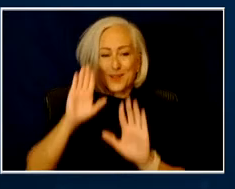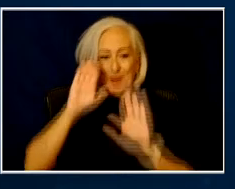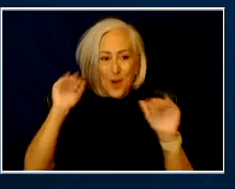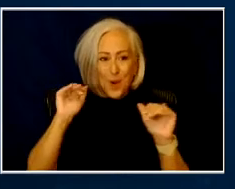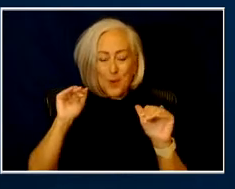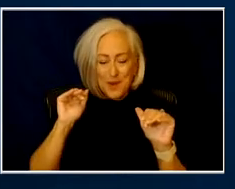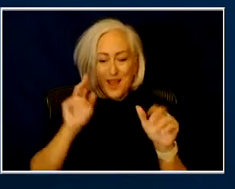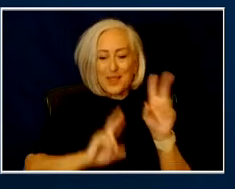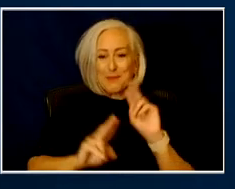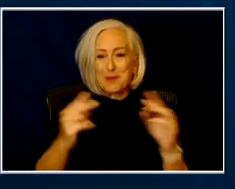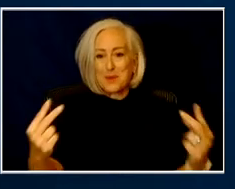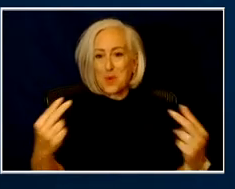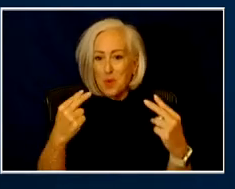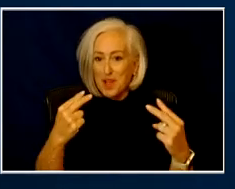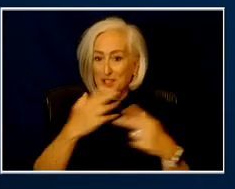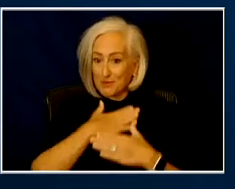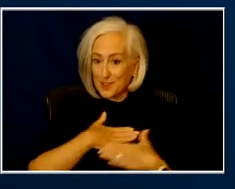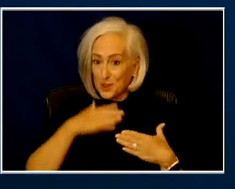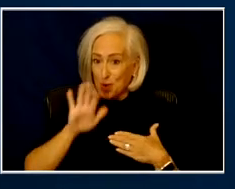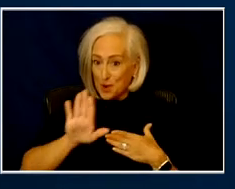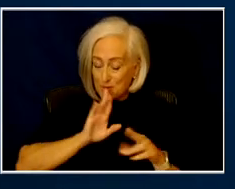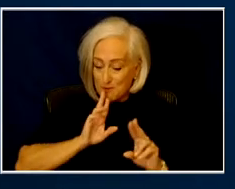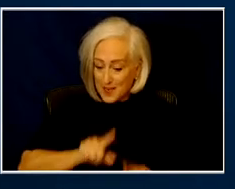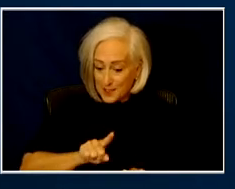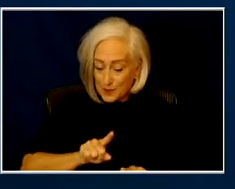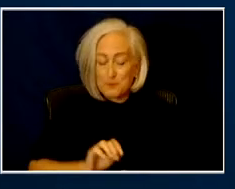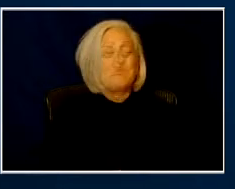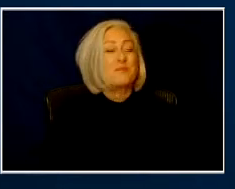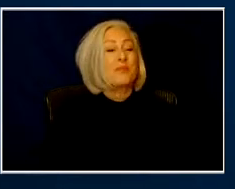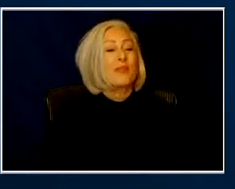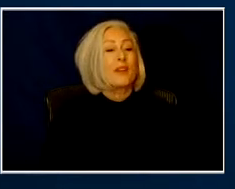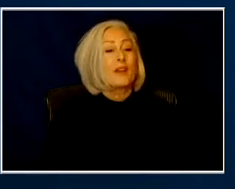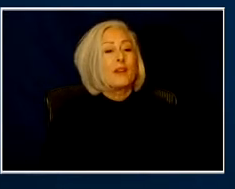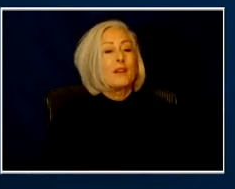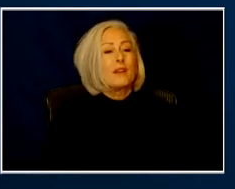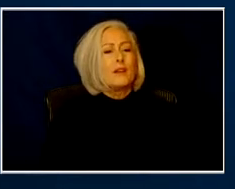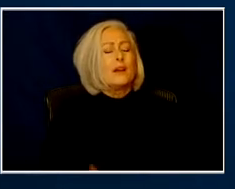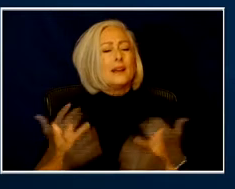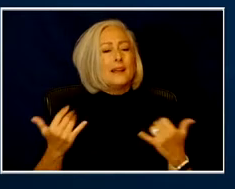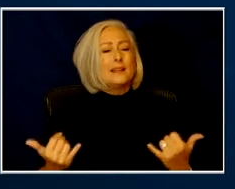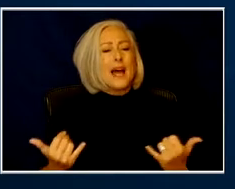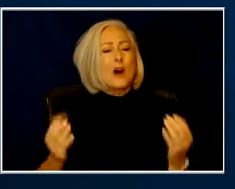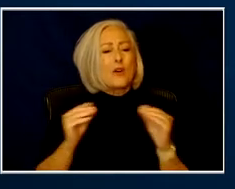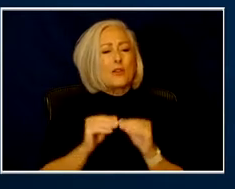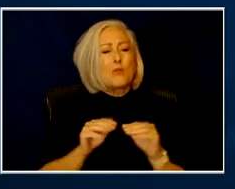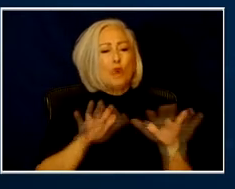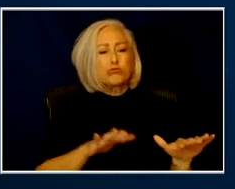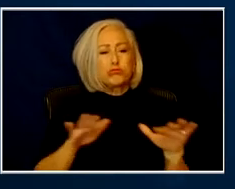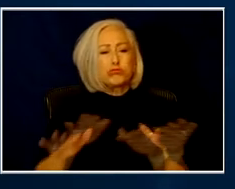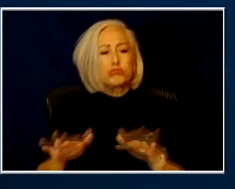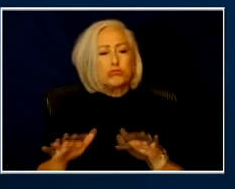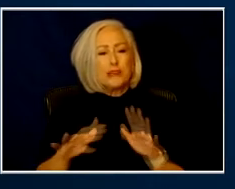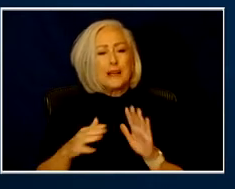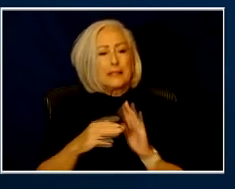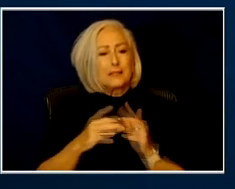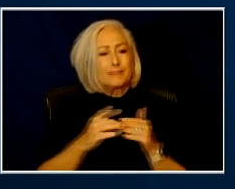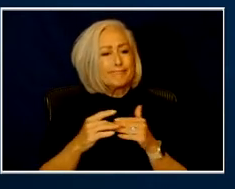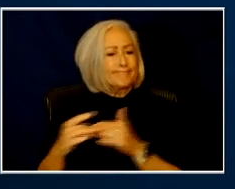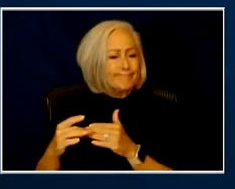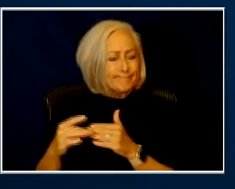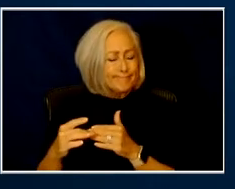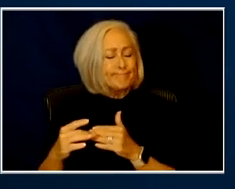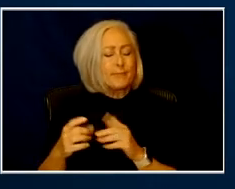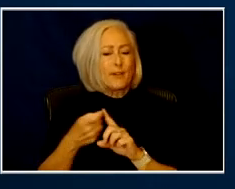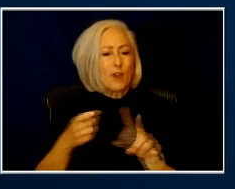so thank you very much also um the relaxed guidance from the CDC mirrors the public mood on covid we know this people are weary